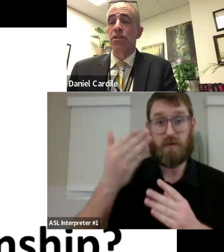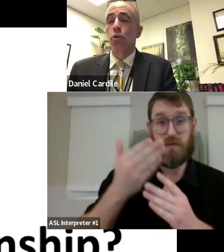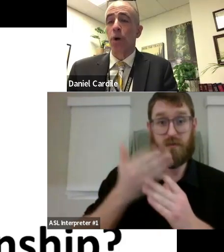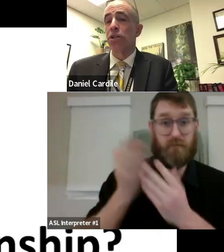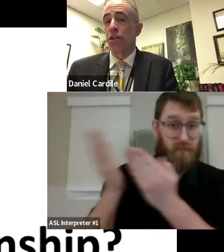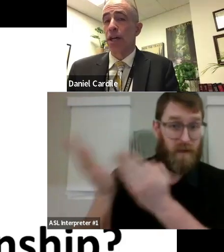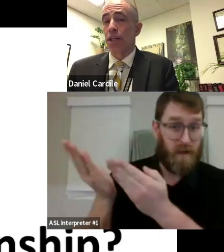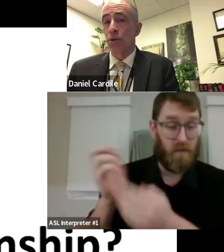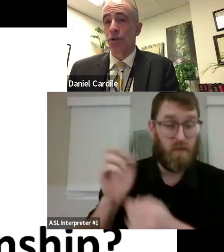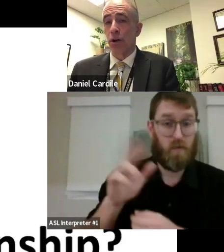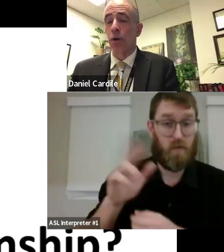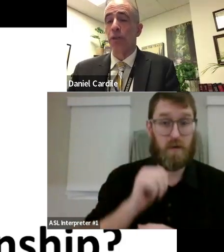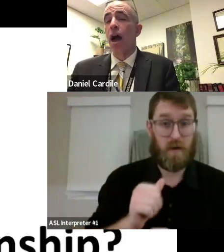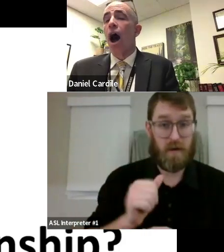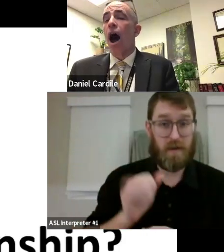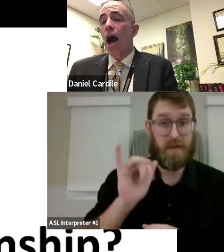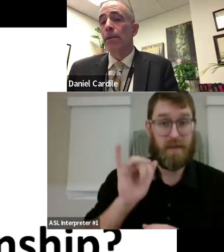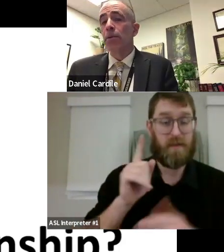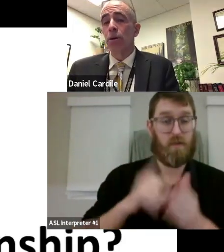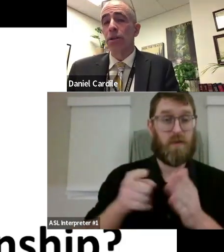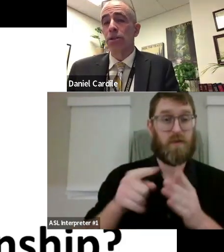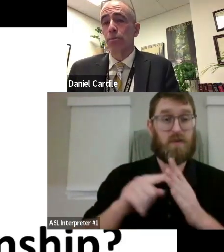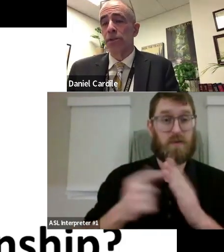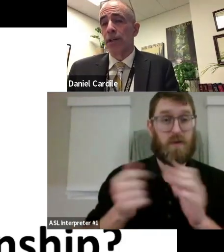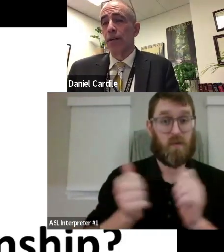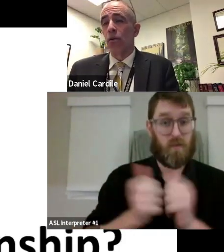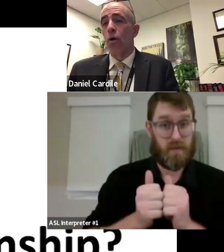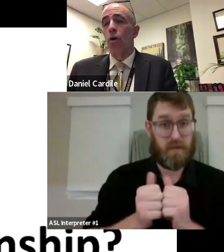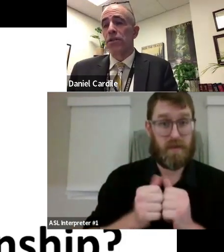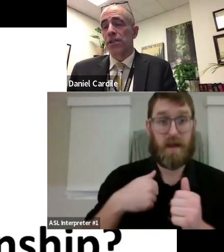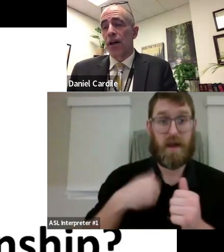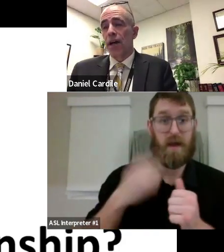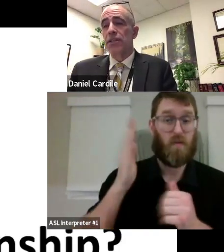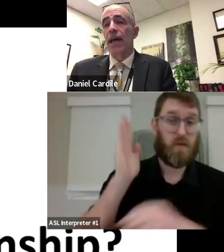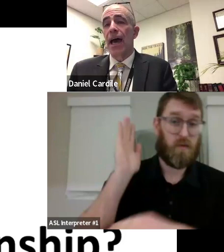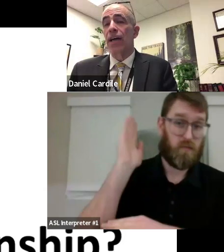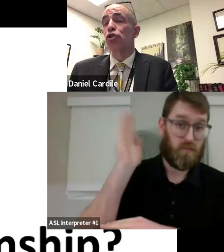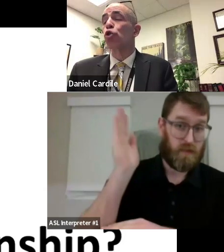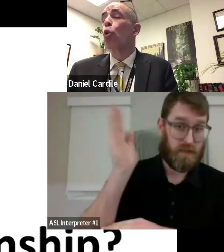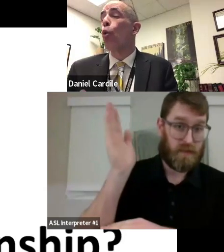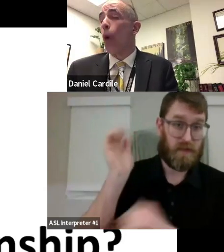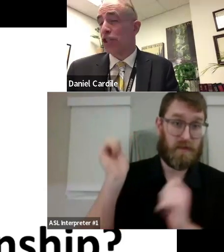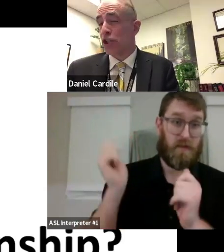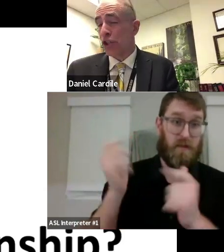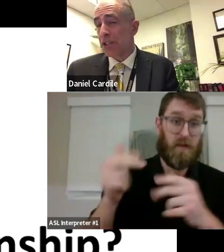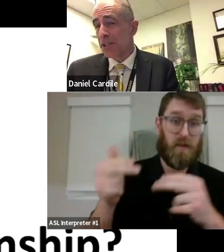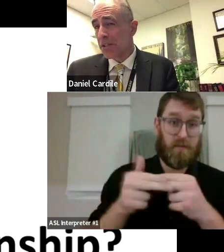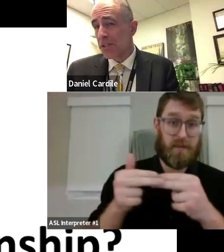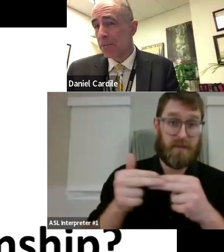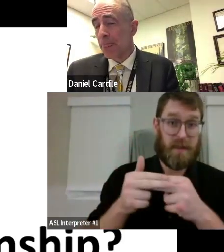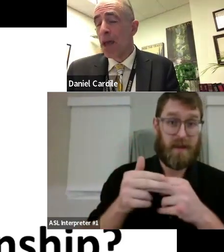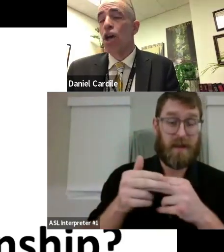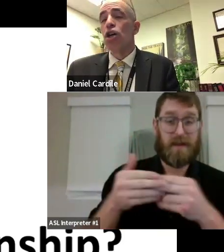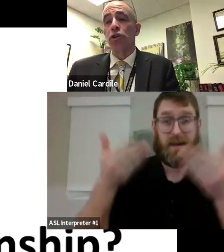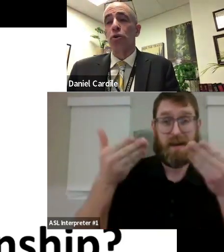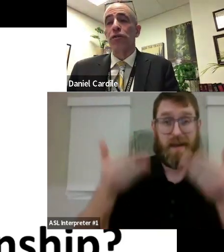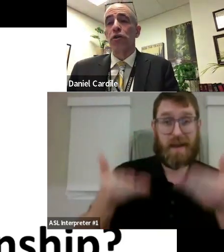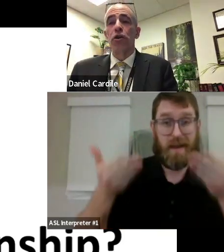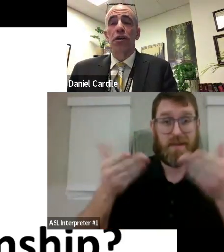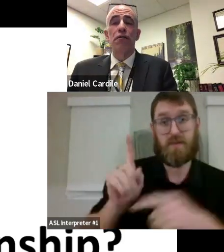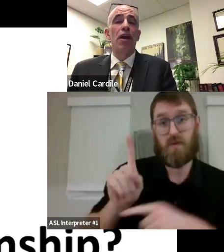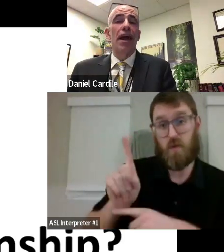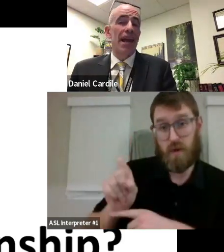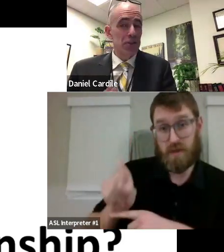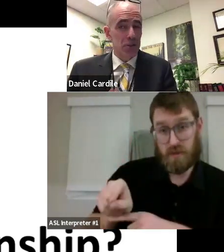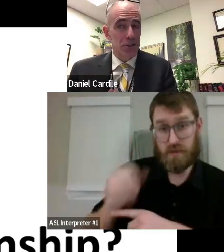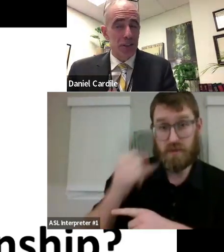again, that's the question that you start with. I am going to present all the slides as questions. So if